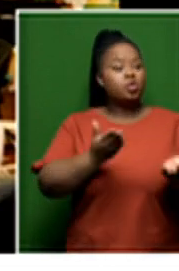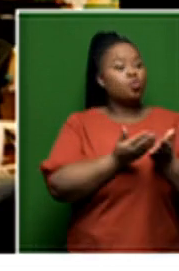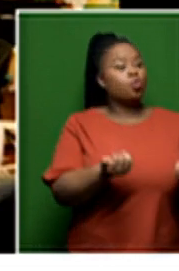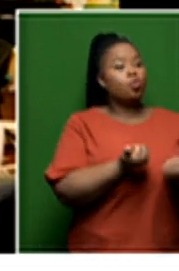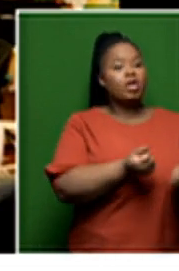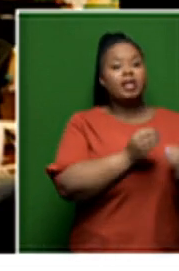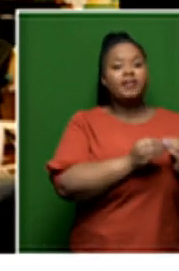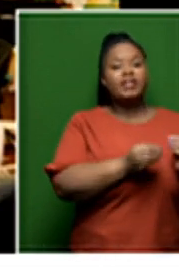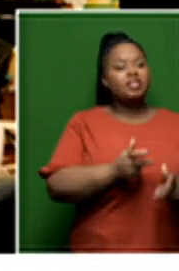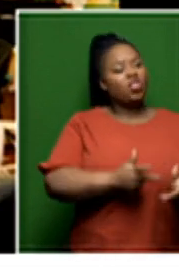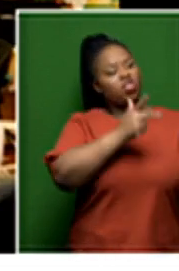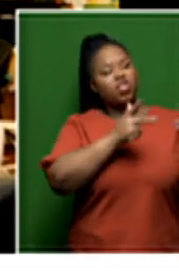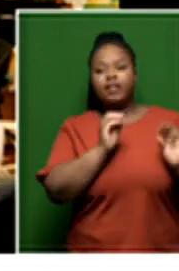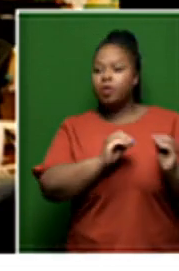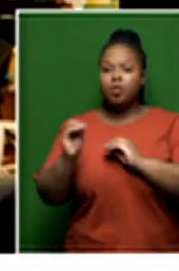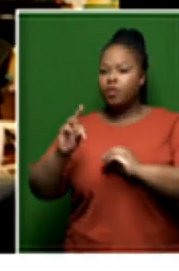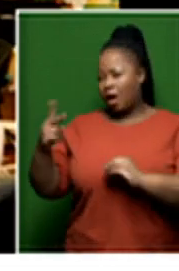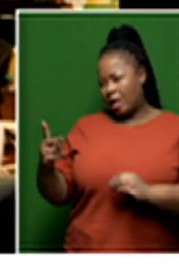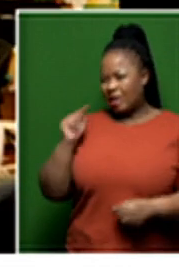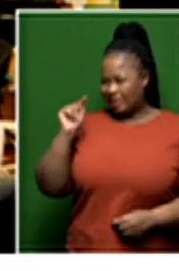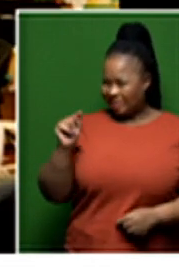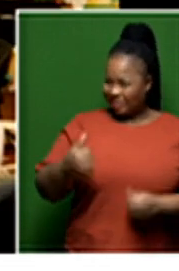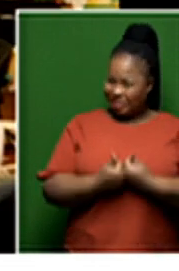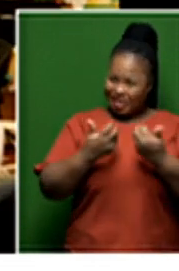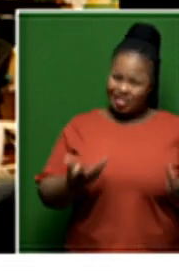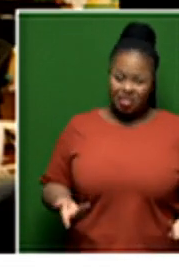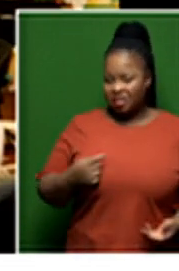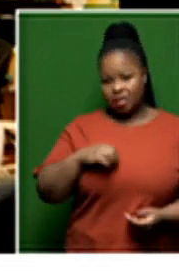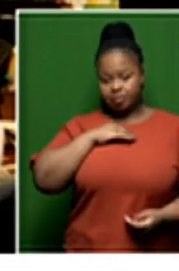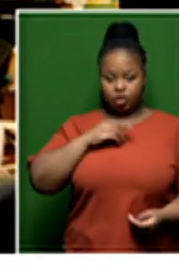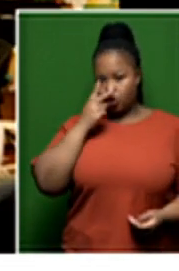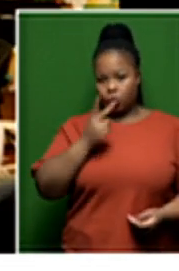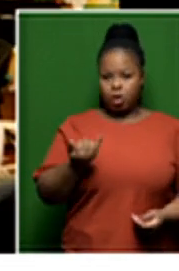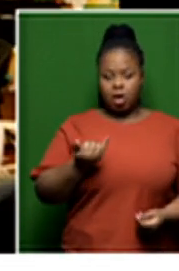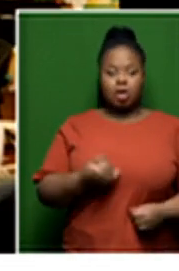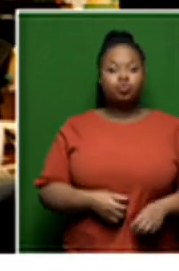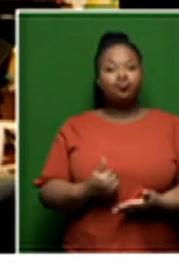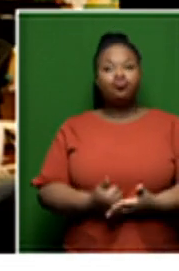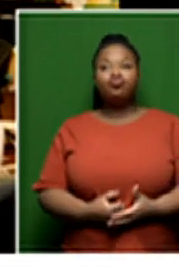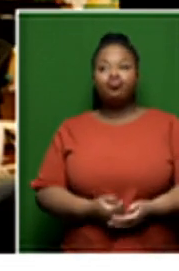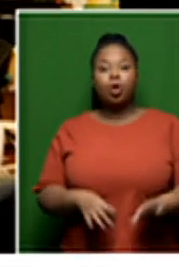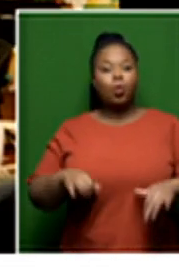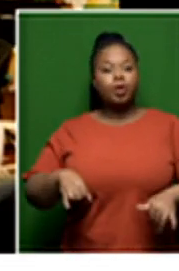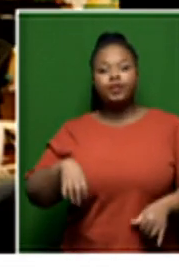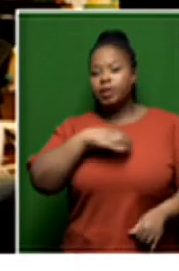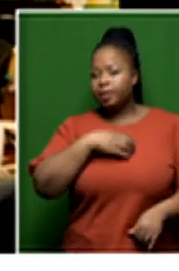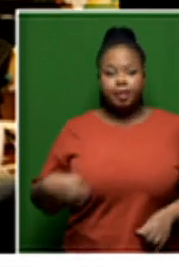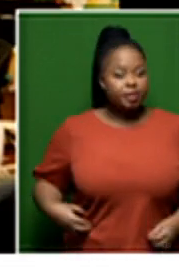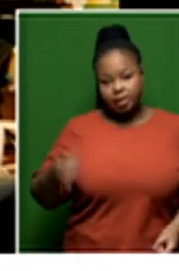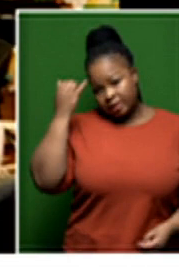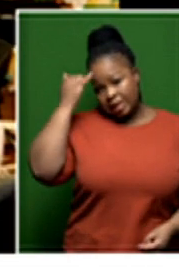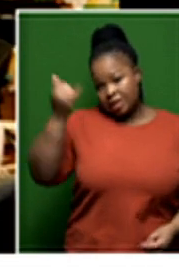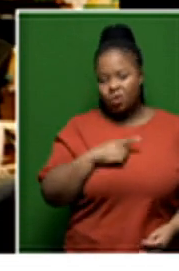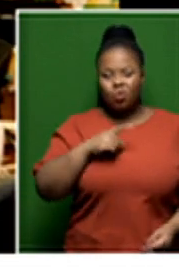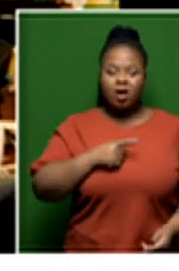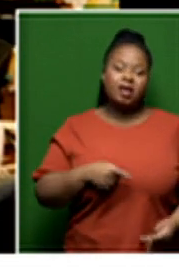are some of the things that we've been dealing with. So it shouldn't look like the department was sitting waiting for the president to launch the initiative. At various